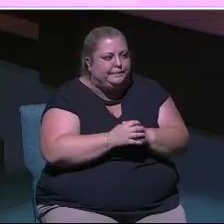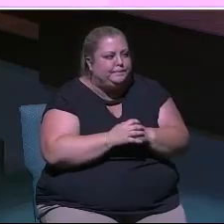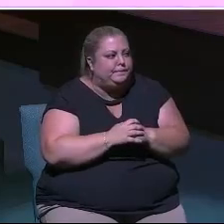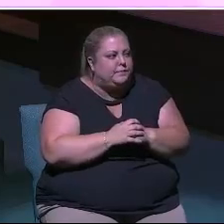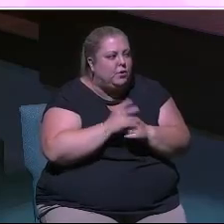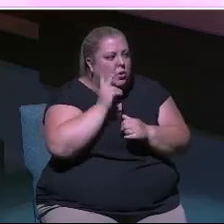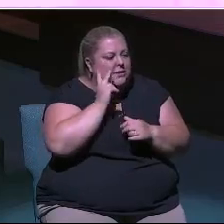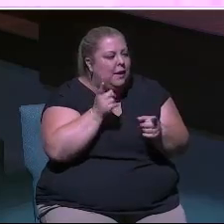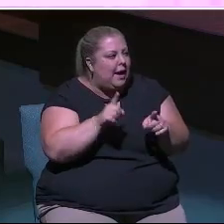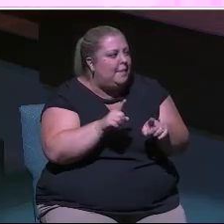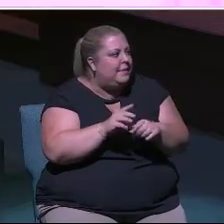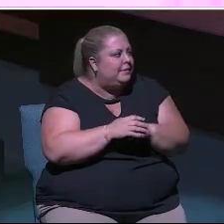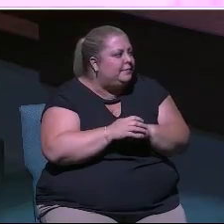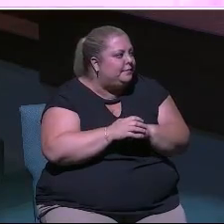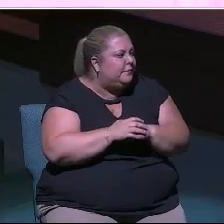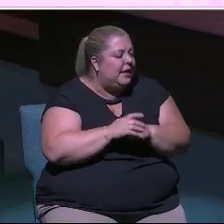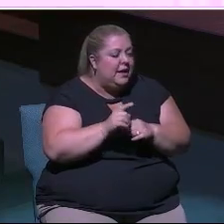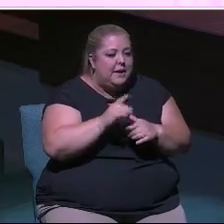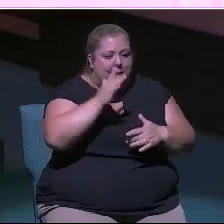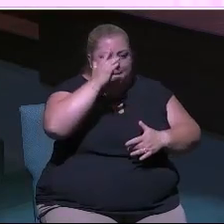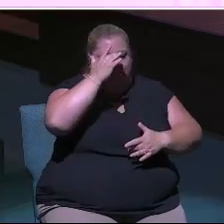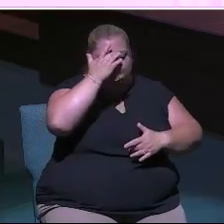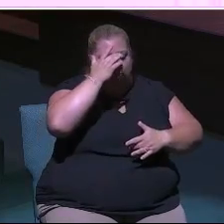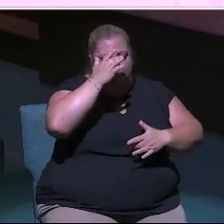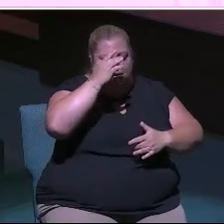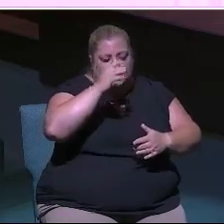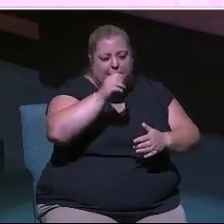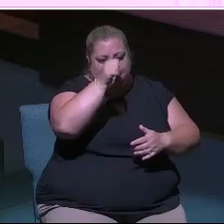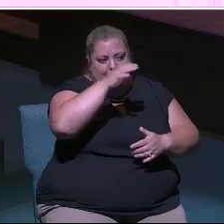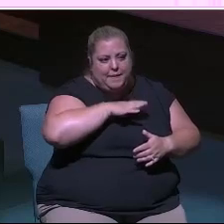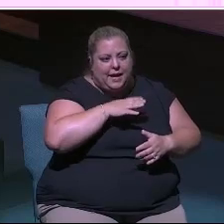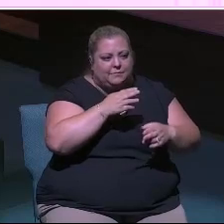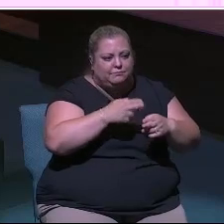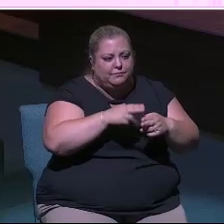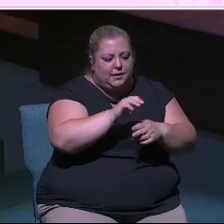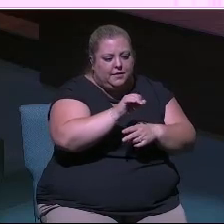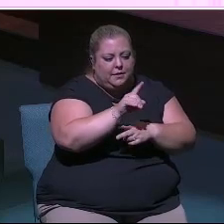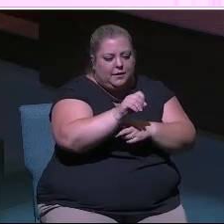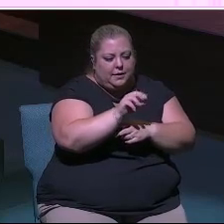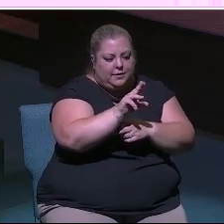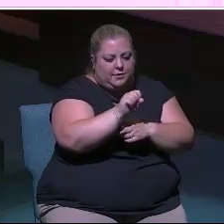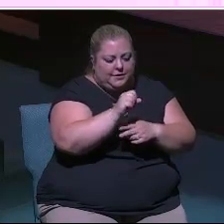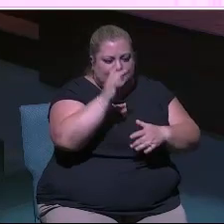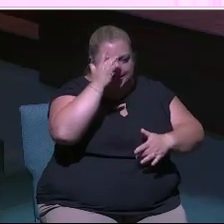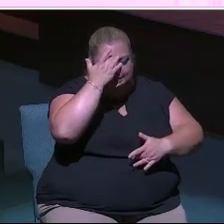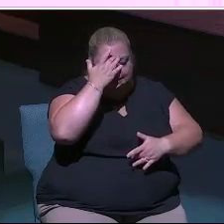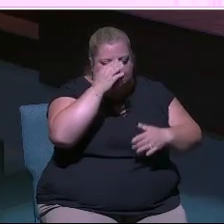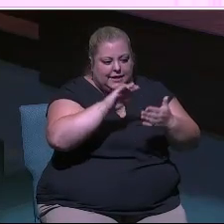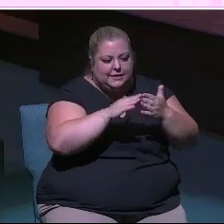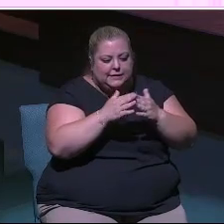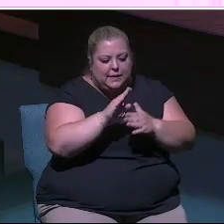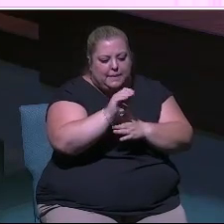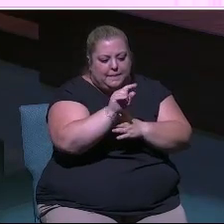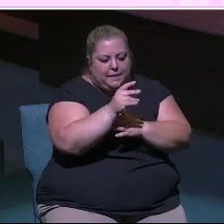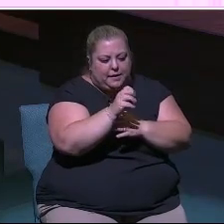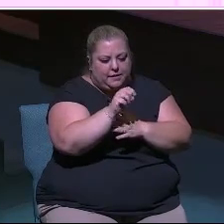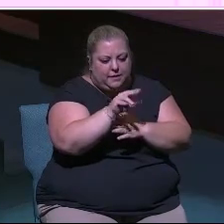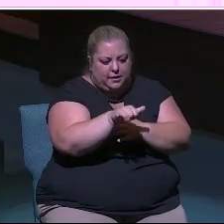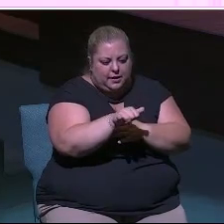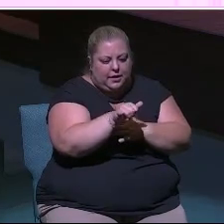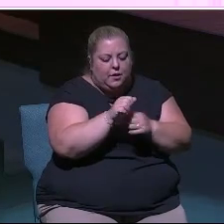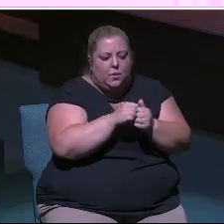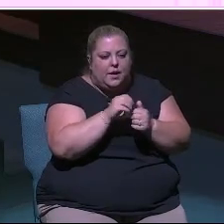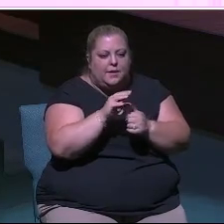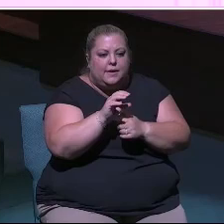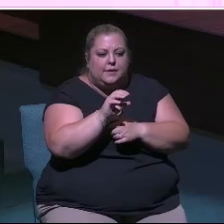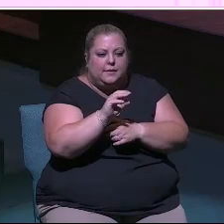Let's go. Now, a certain man was sick, named Lazarus, of Bethany, the town of Mary and her sister Martha. It was Mary, which